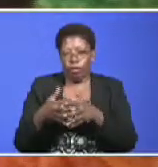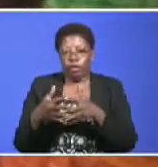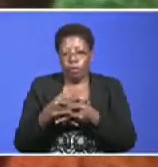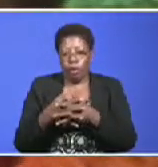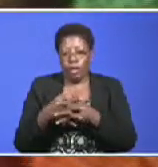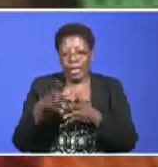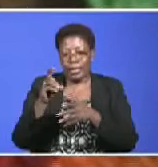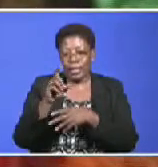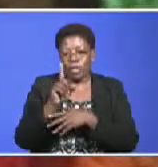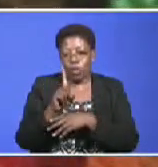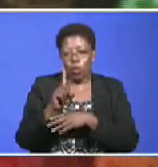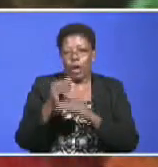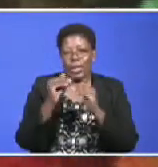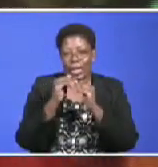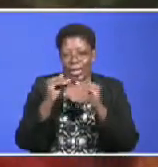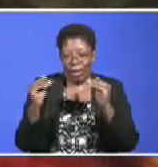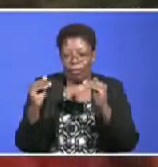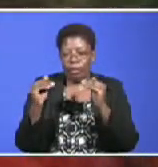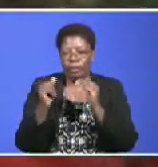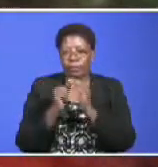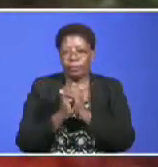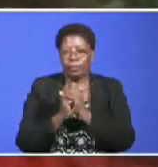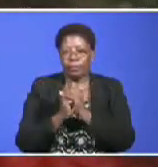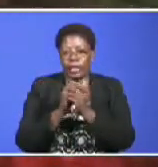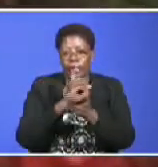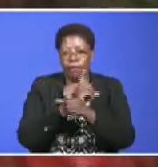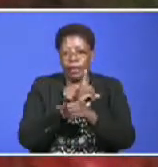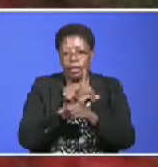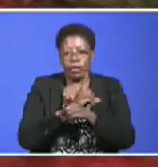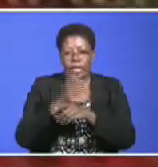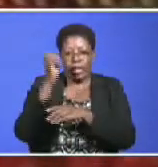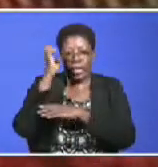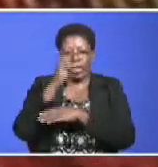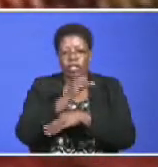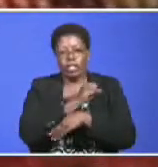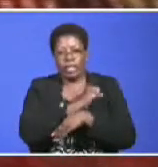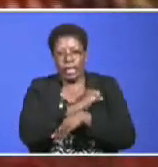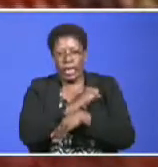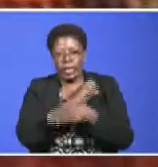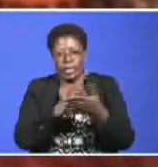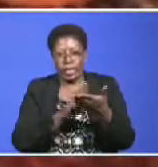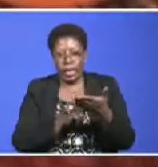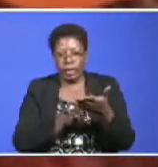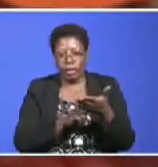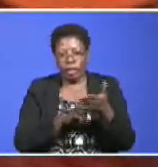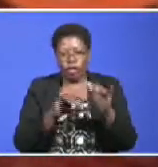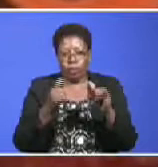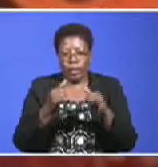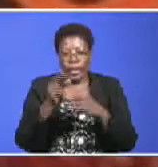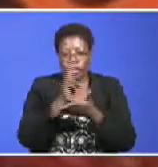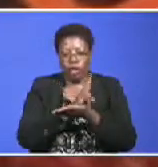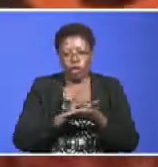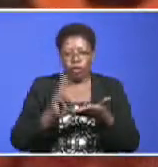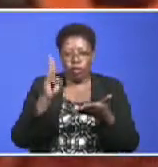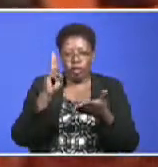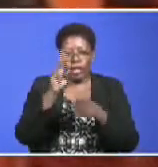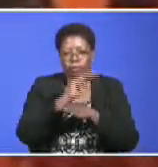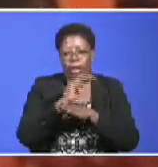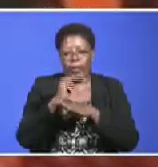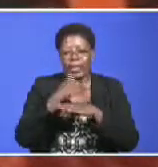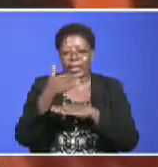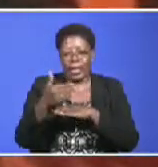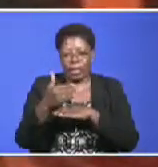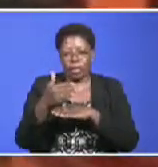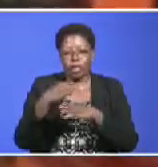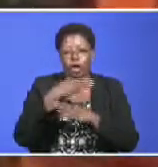the D1 level. This week, four-star Bahamian defensive end Elijah Roberts signed his letter of intent to play at the University of Miami next